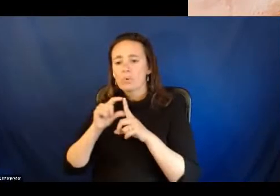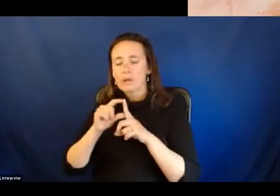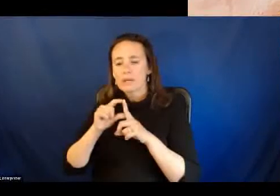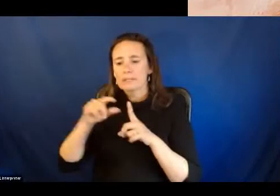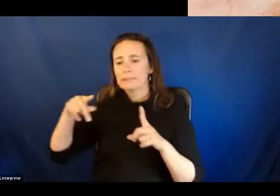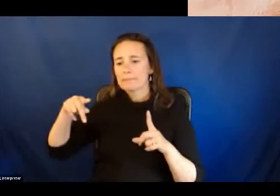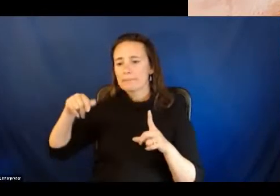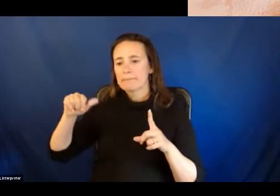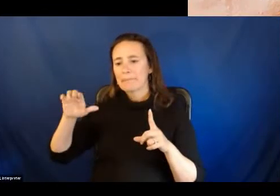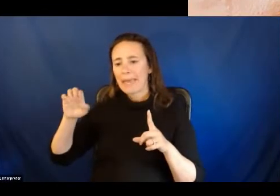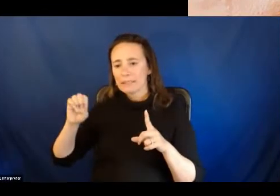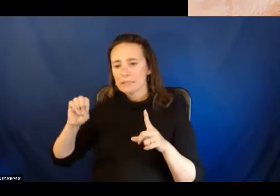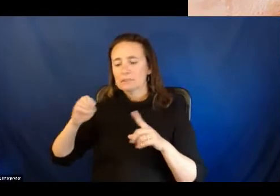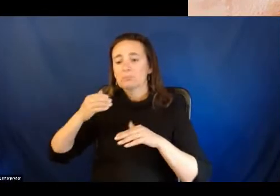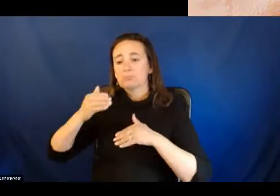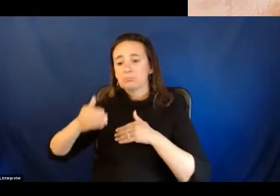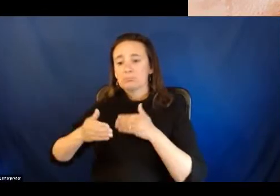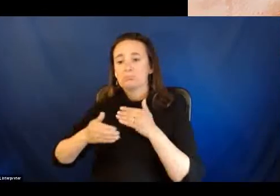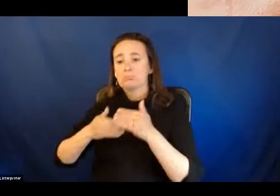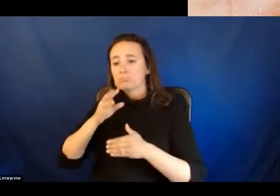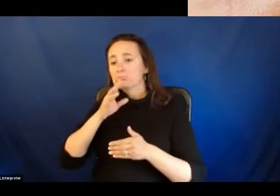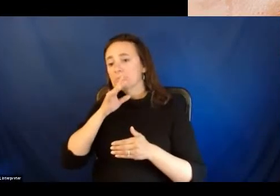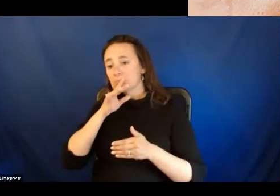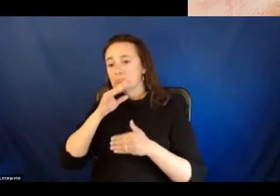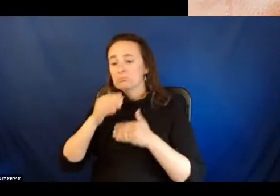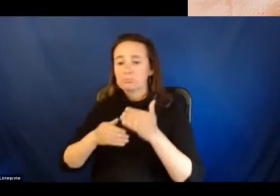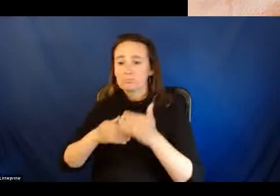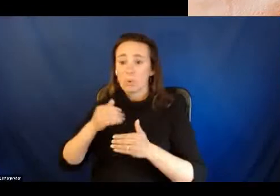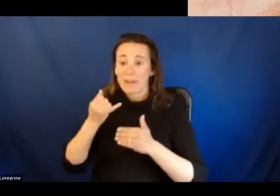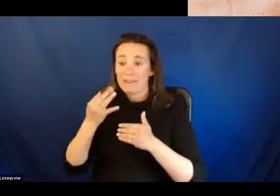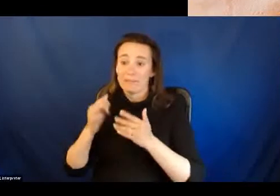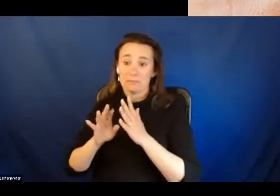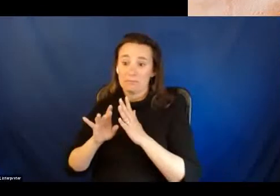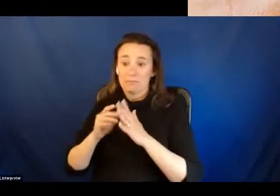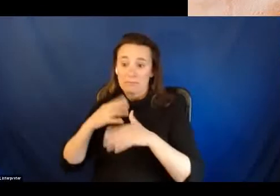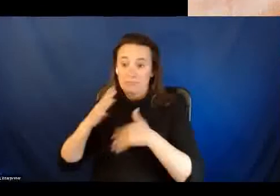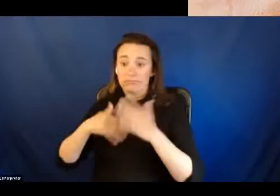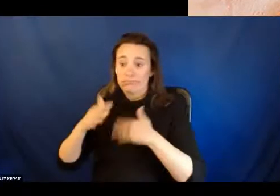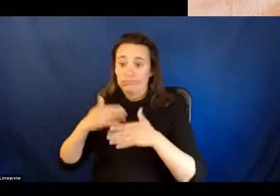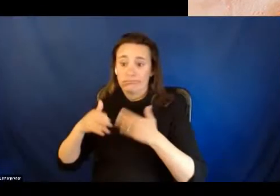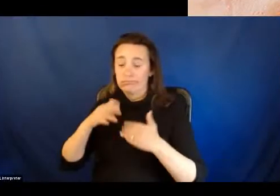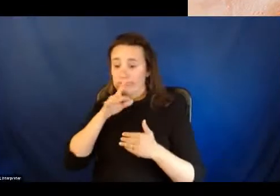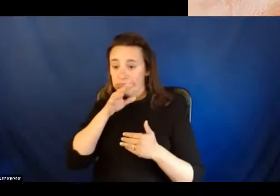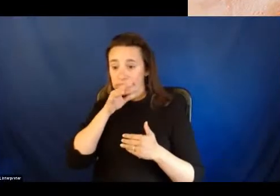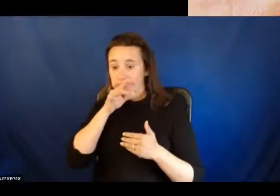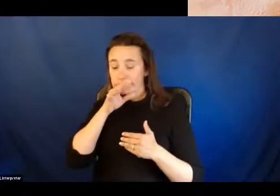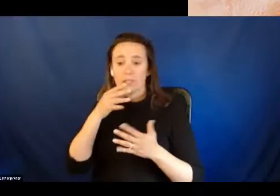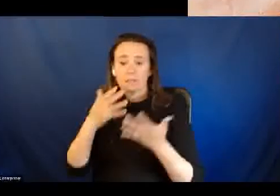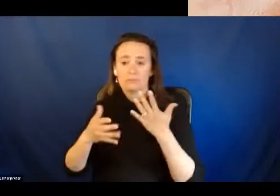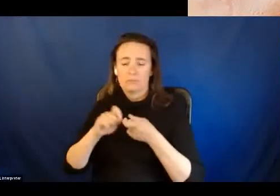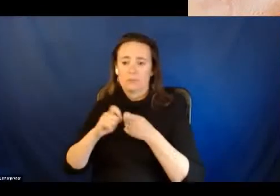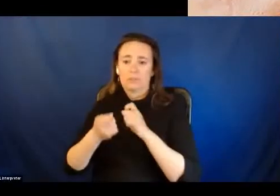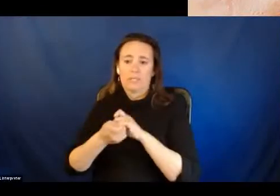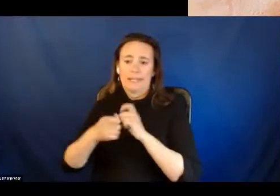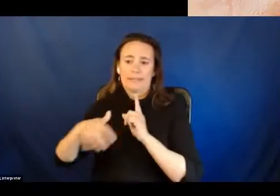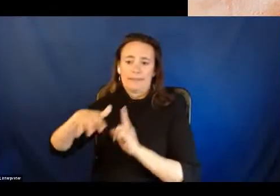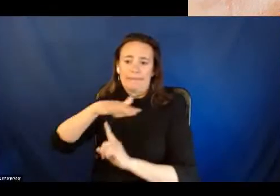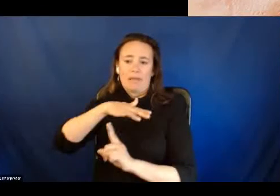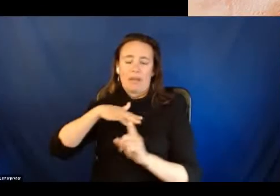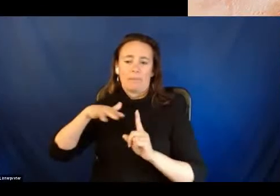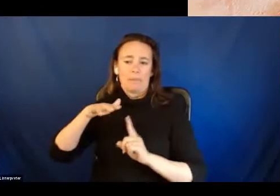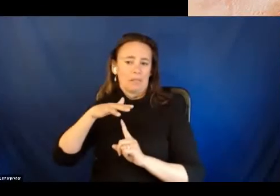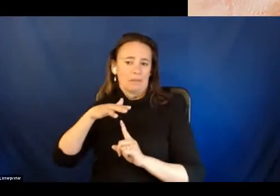even pace that breaks, but then they start speeding up very quickly, that might be an indicator that something's changed in their environment. If we're